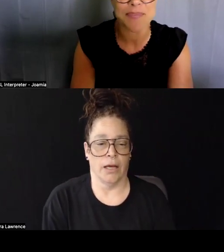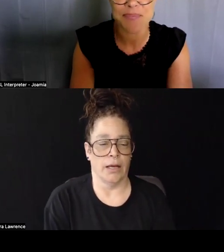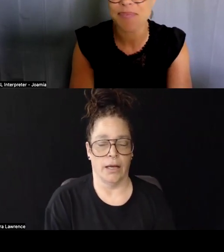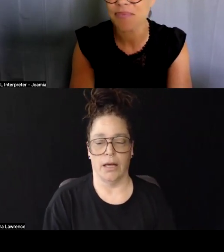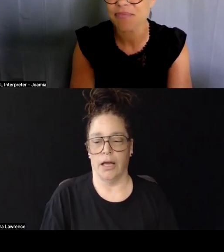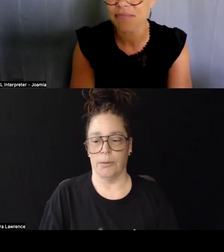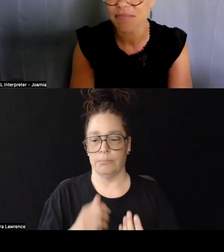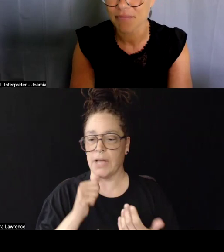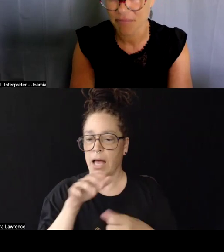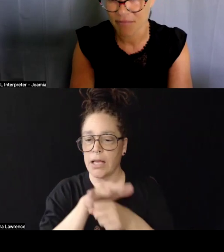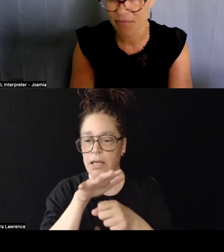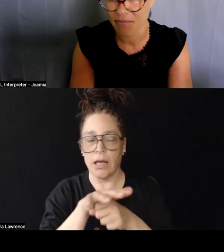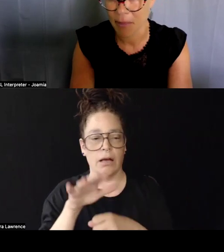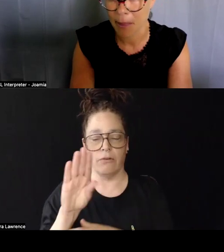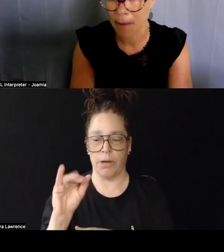about.